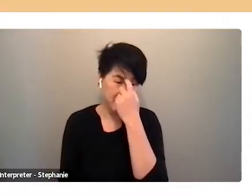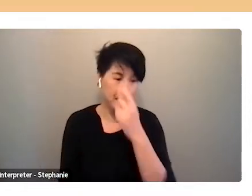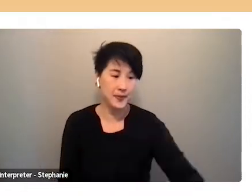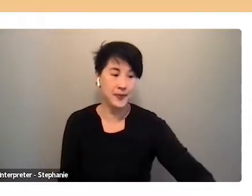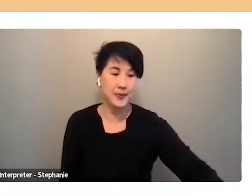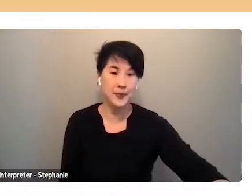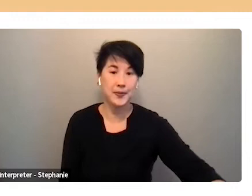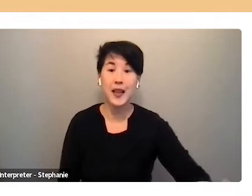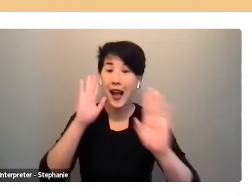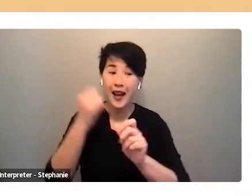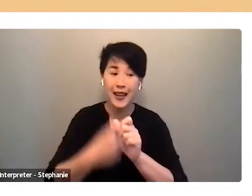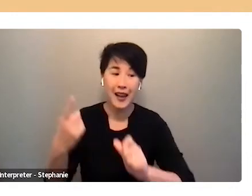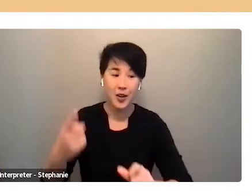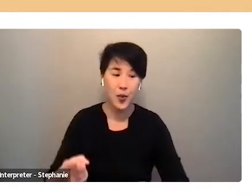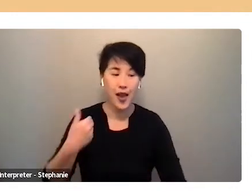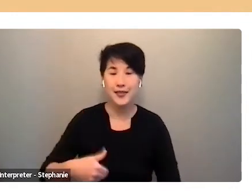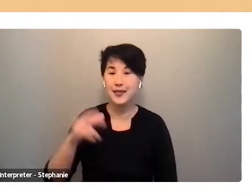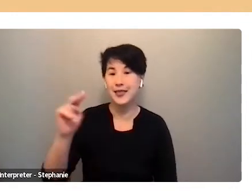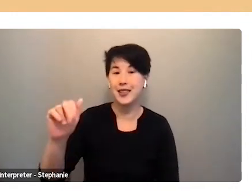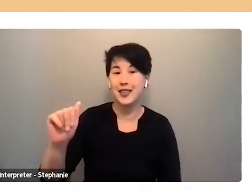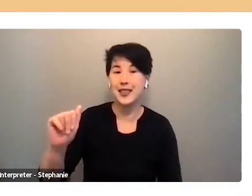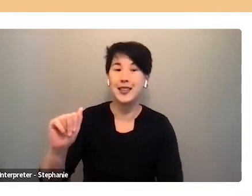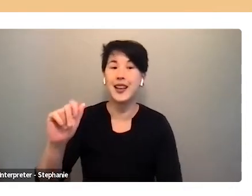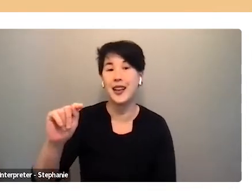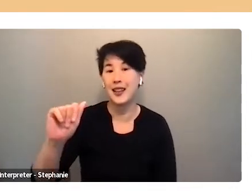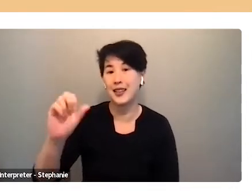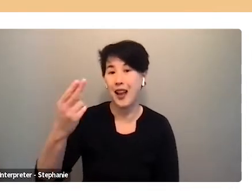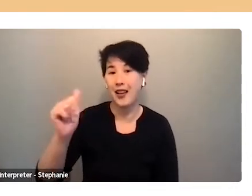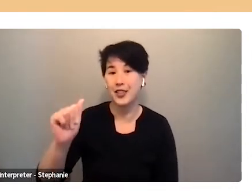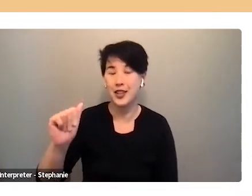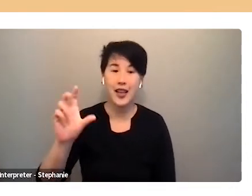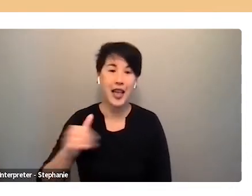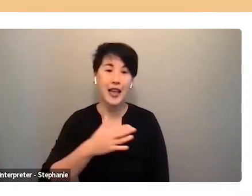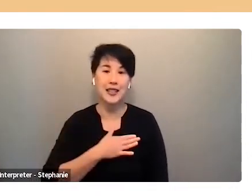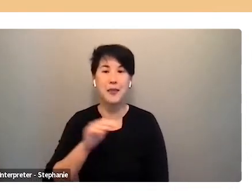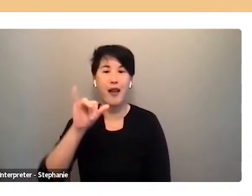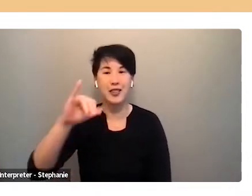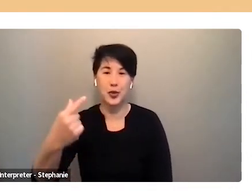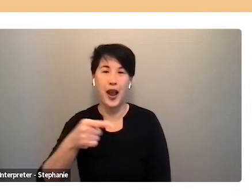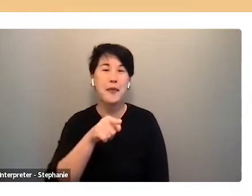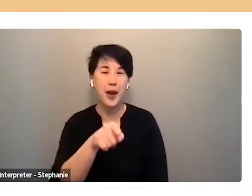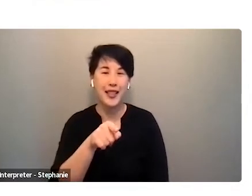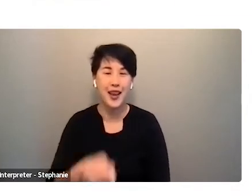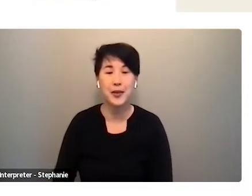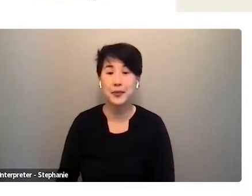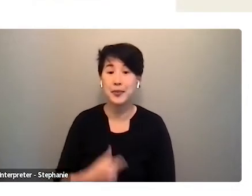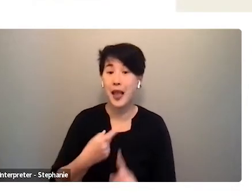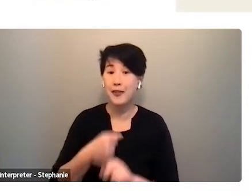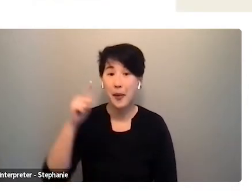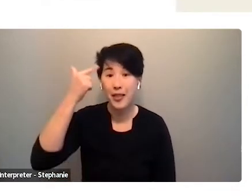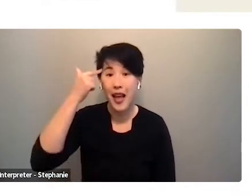Hi everyone, my name is Natasha, and yeah, that's my Instagram there. So I'm from